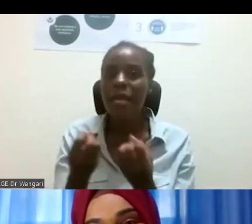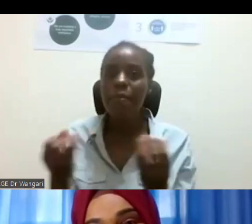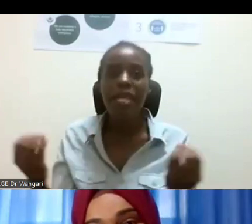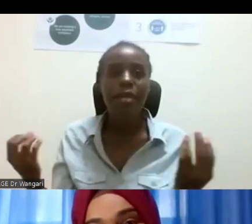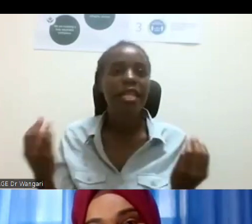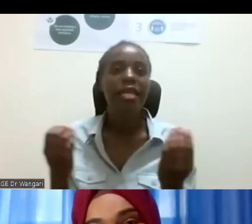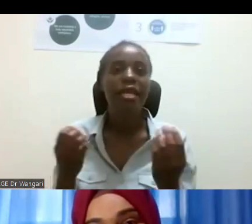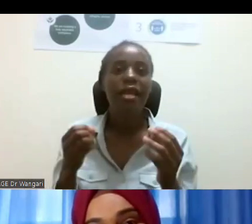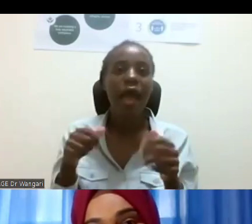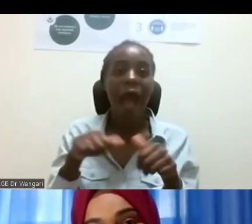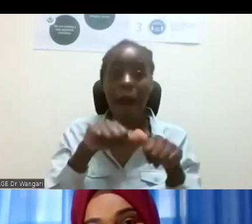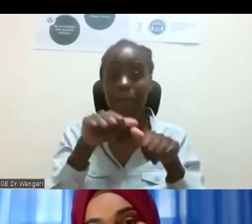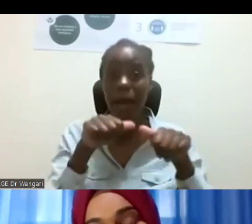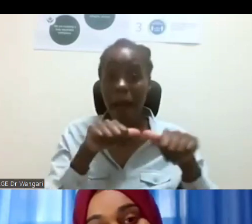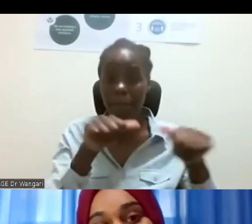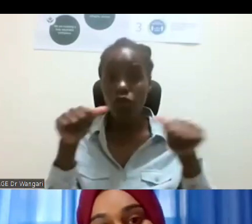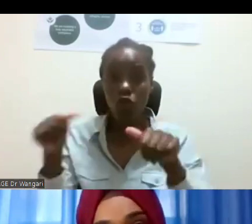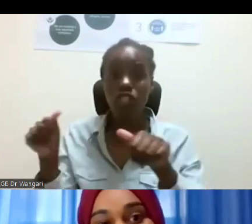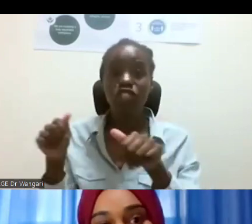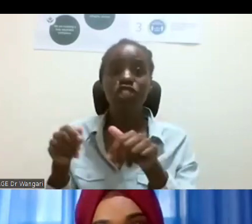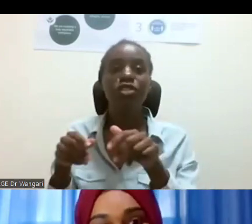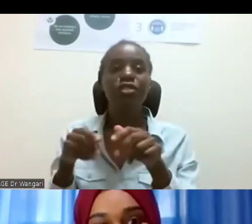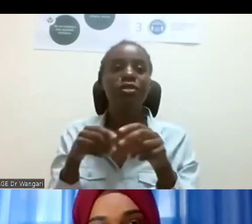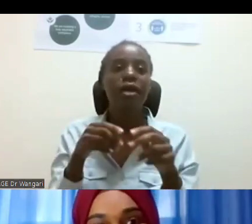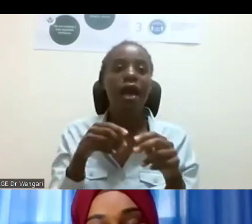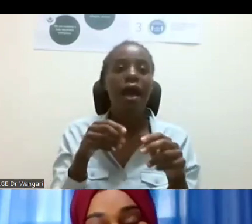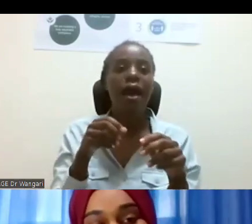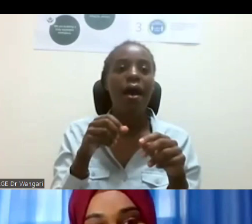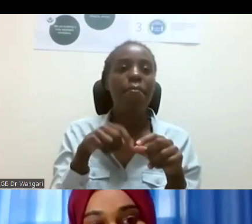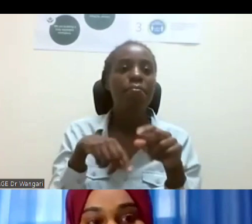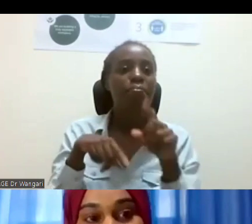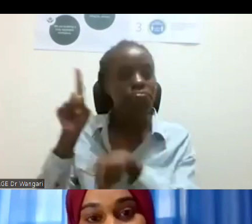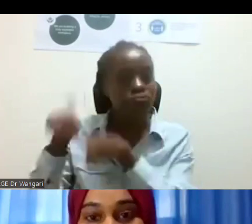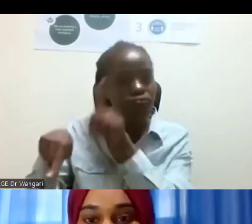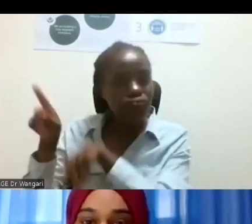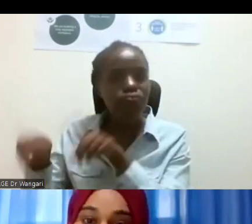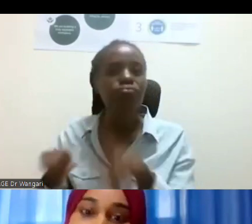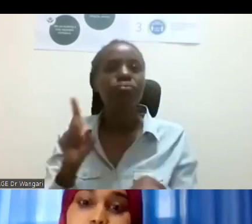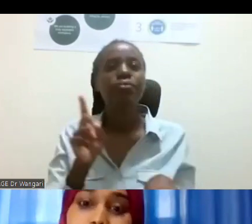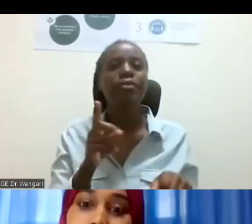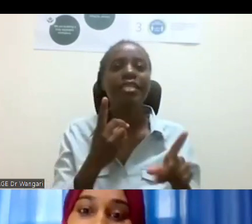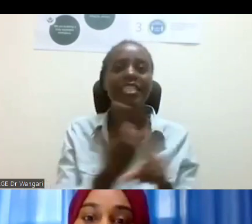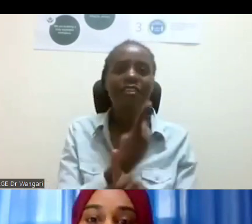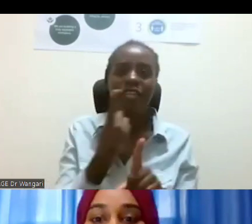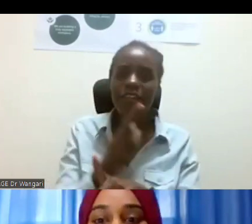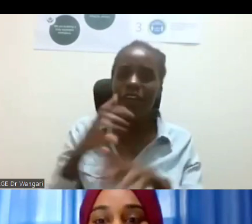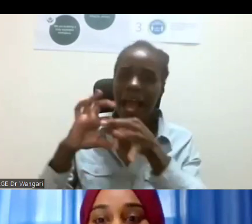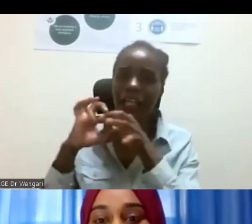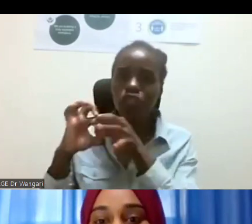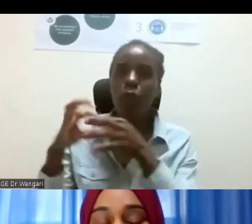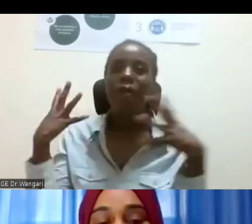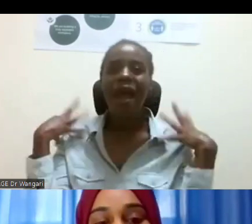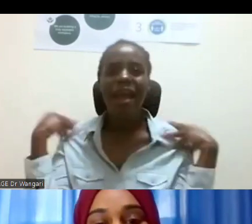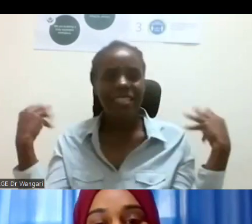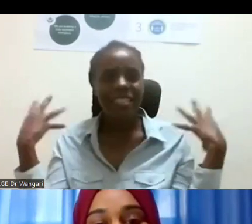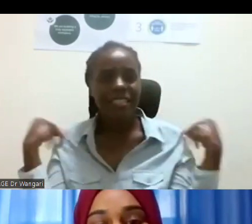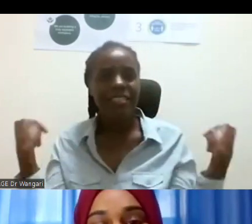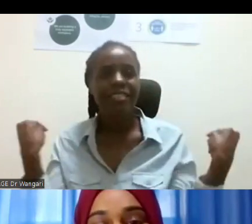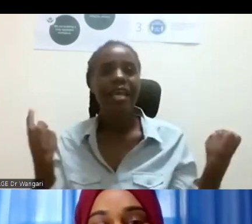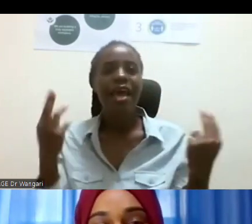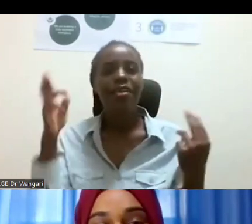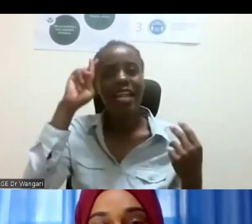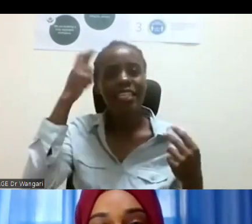a multidimensional approach, sorry. And it talked about so many things, the drivers, the cultural practices, the